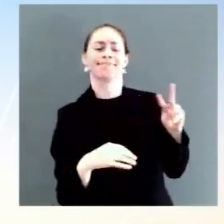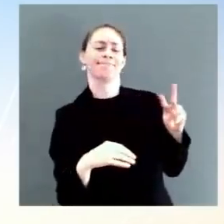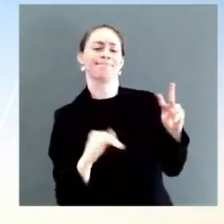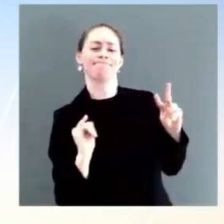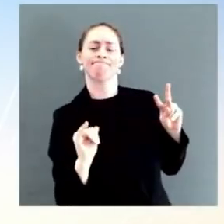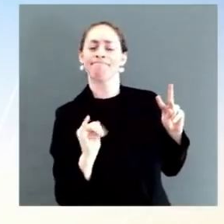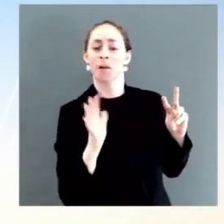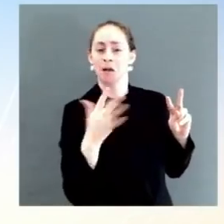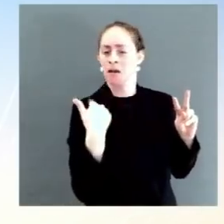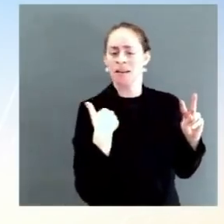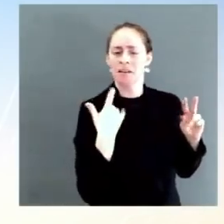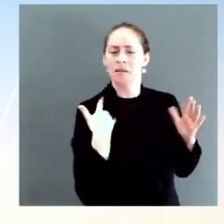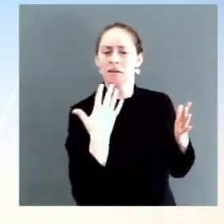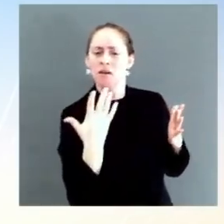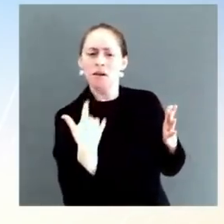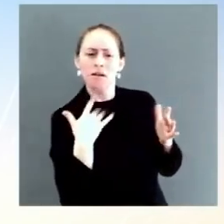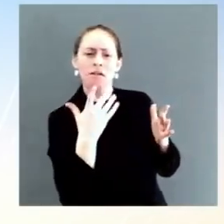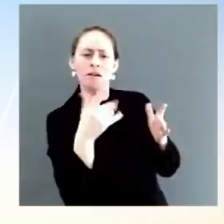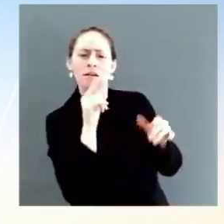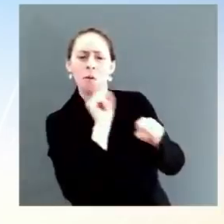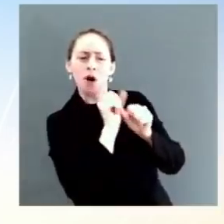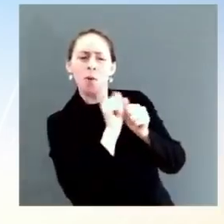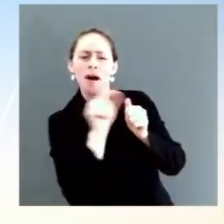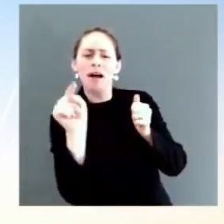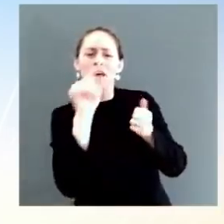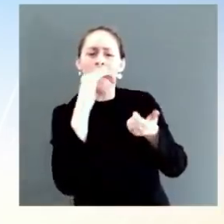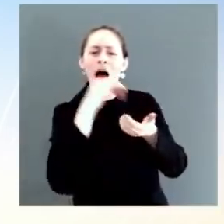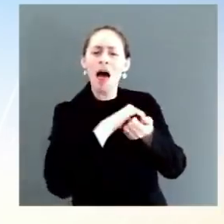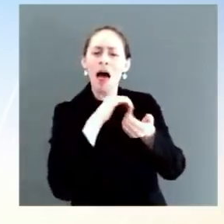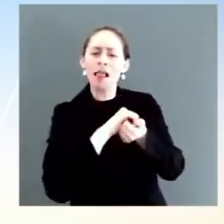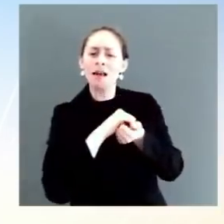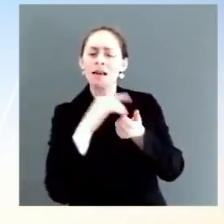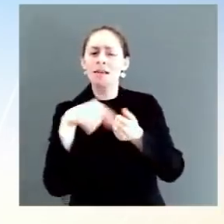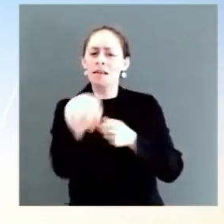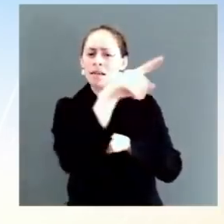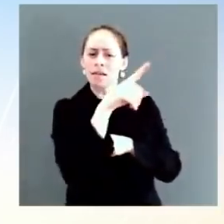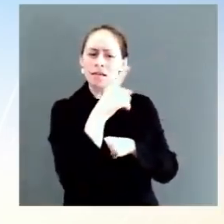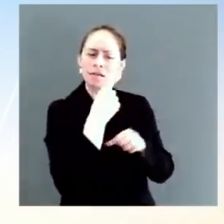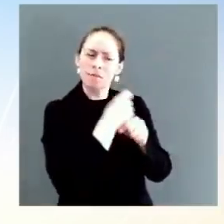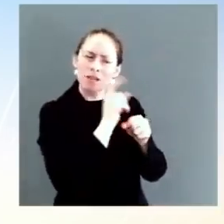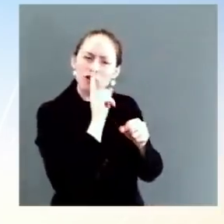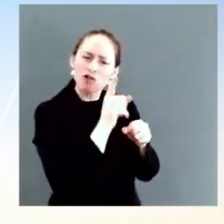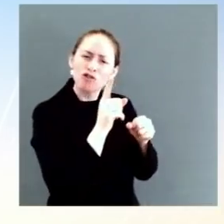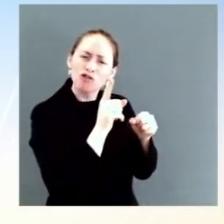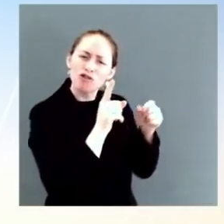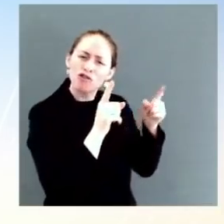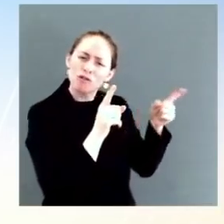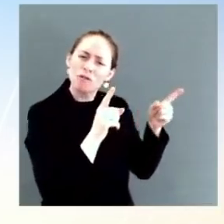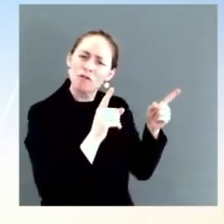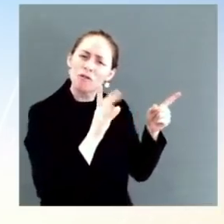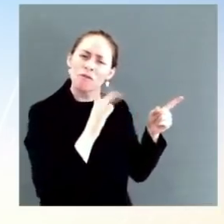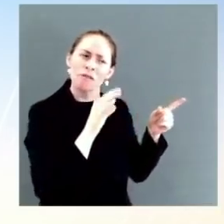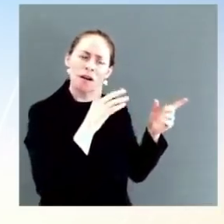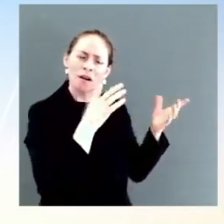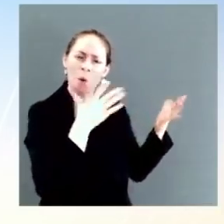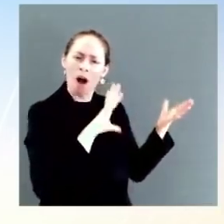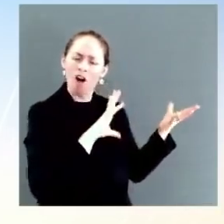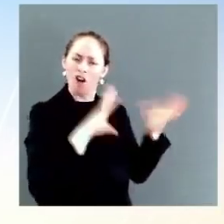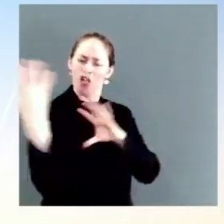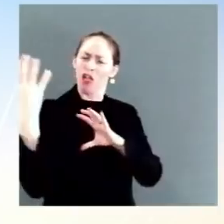that move forward. Go ahead. On the issue of quarantines, Dr. Fauci touched on this a bit, noting that they are still a recommendation for